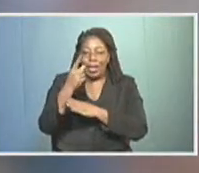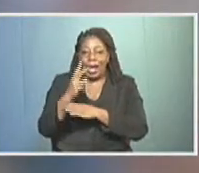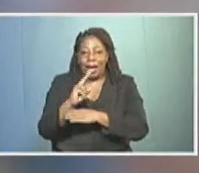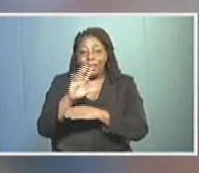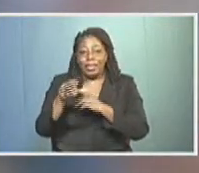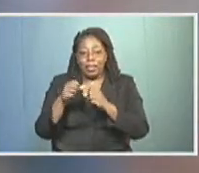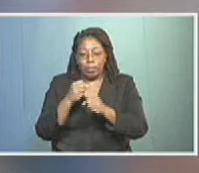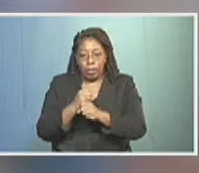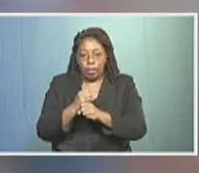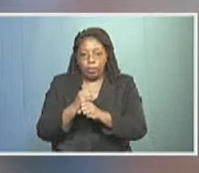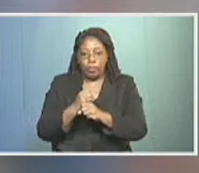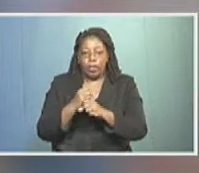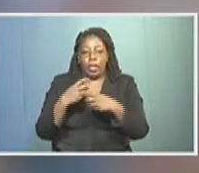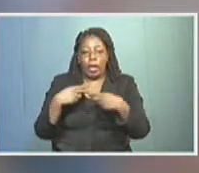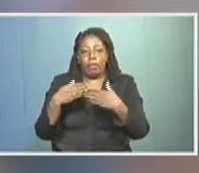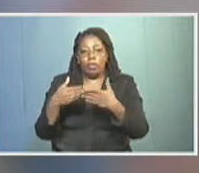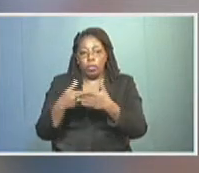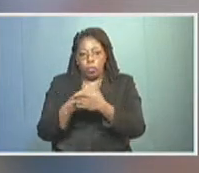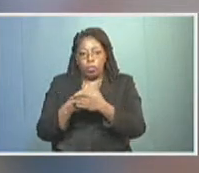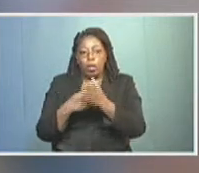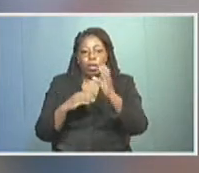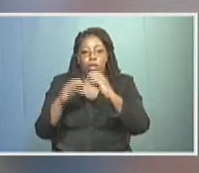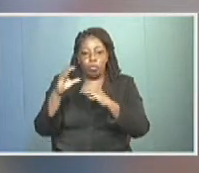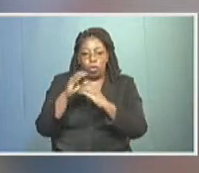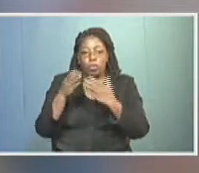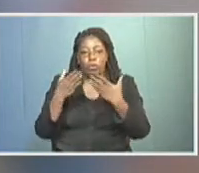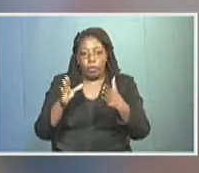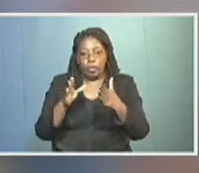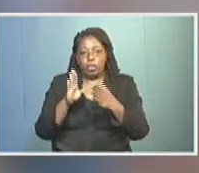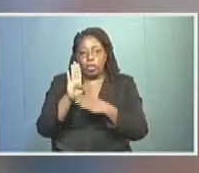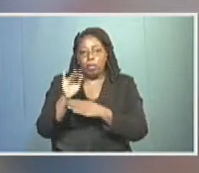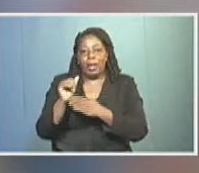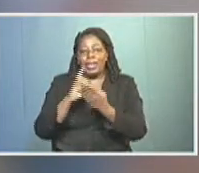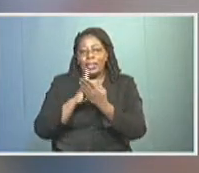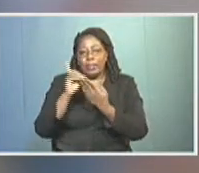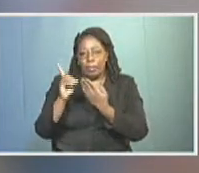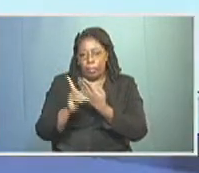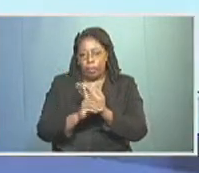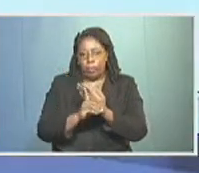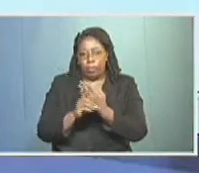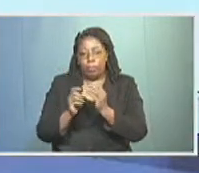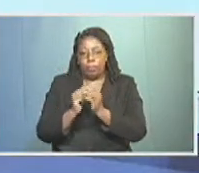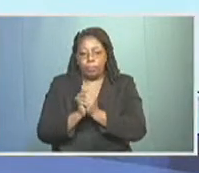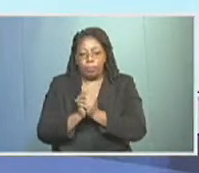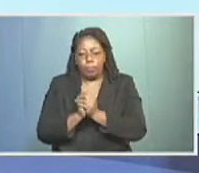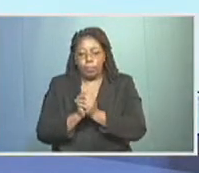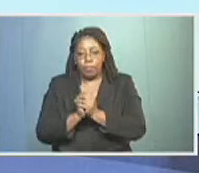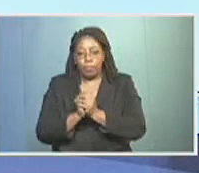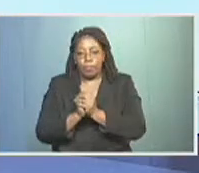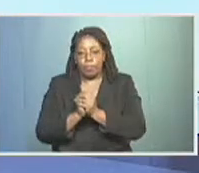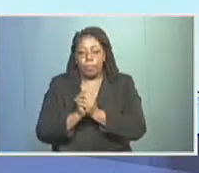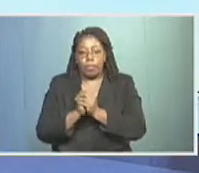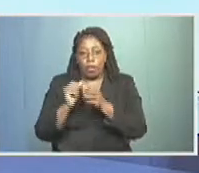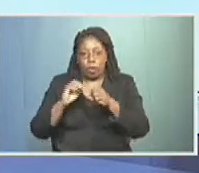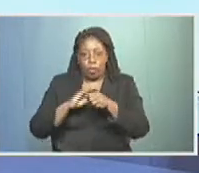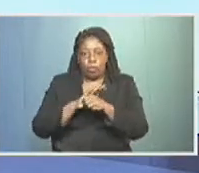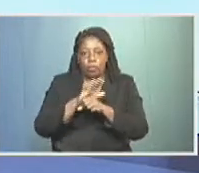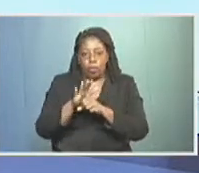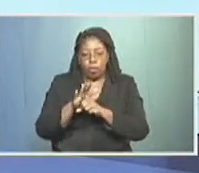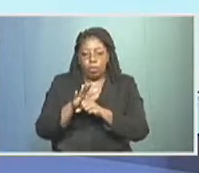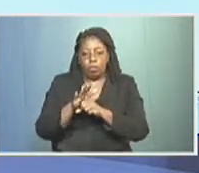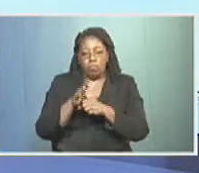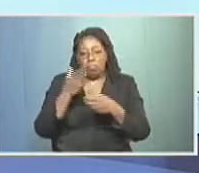being remodeled with construction expected to be completed by December. Well, COVID cases may be